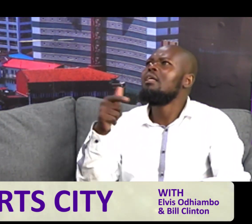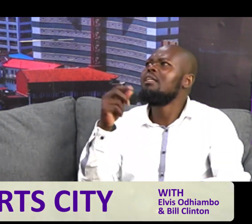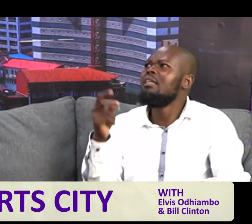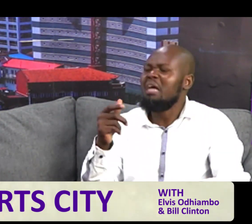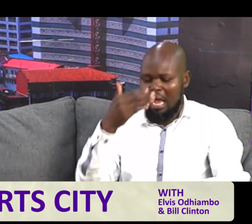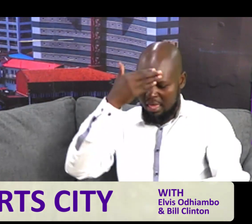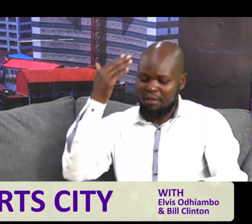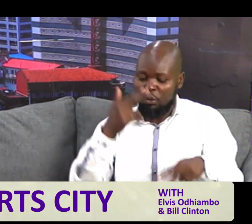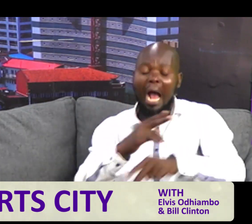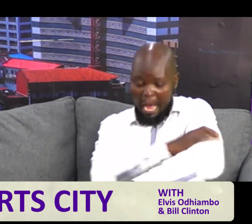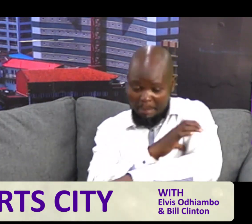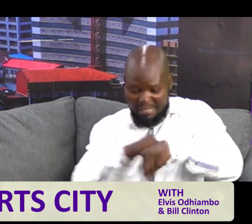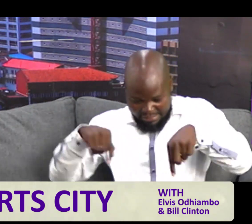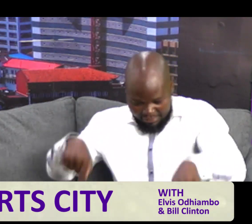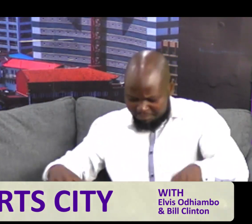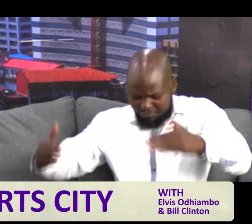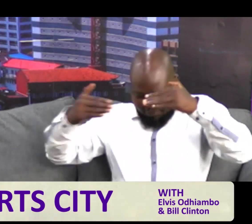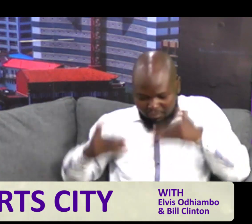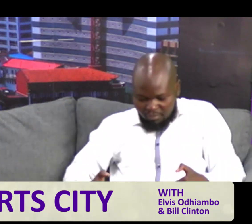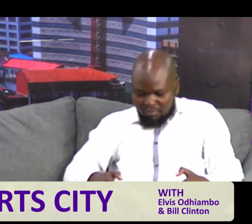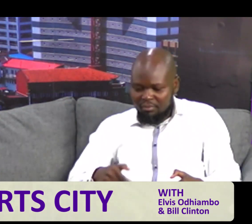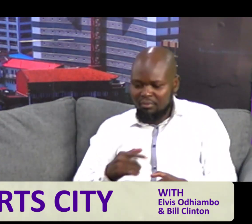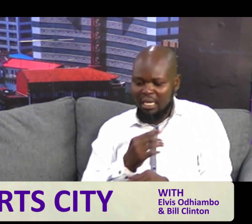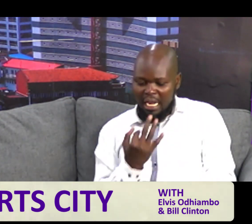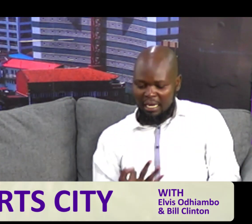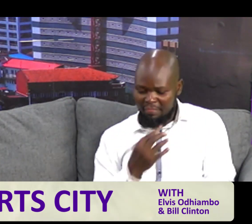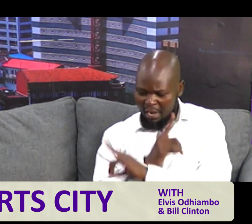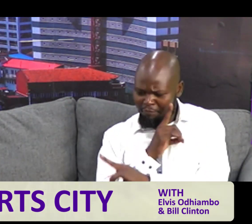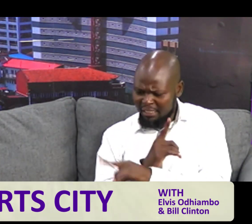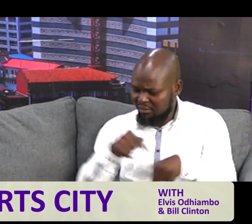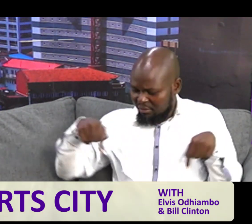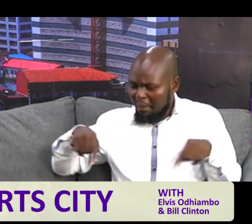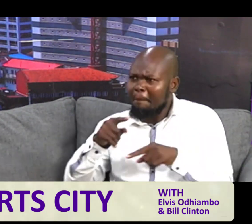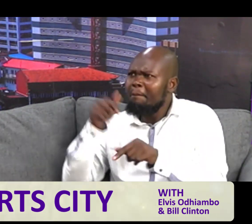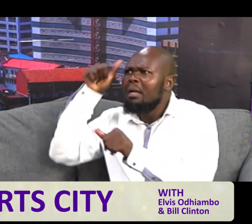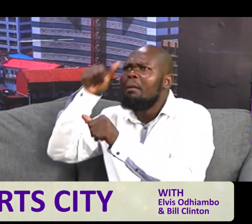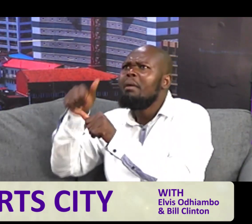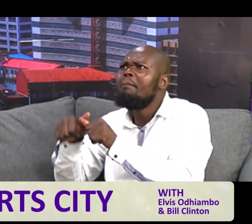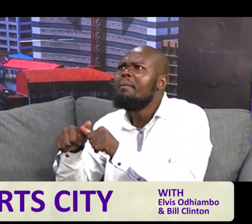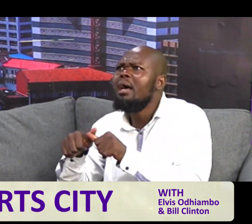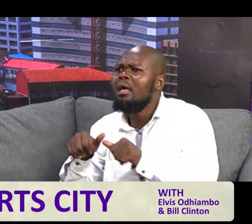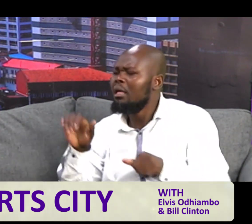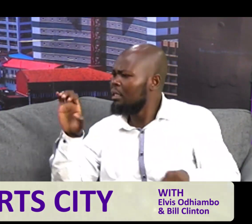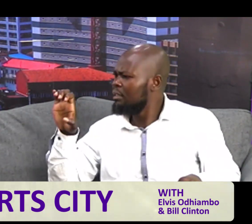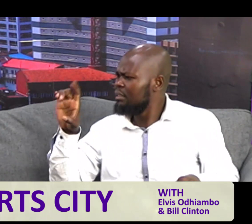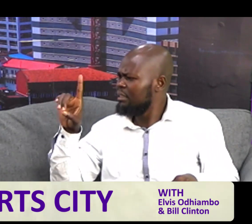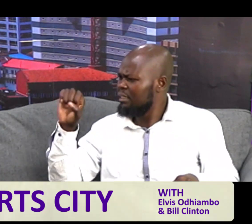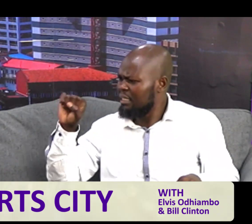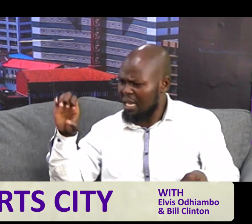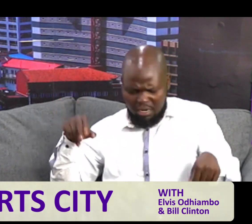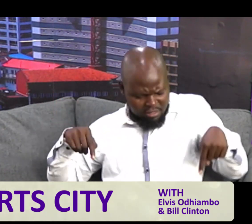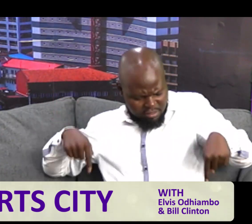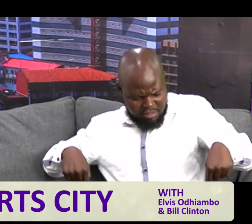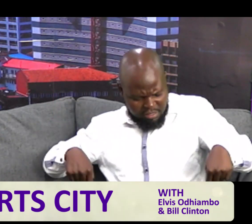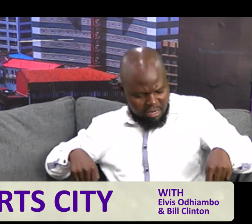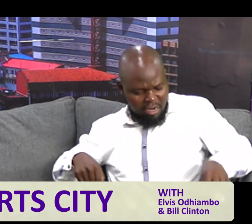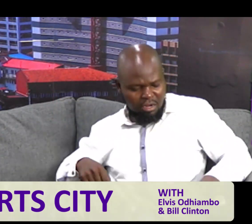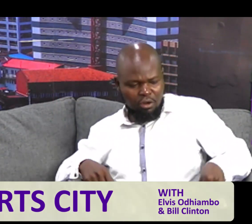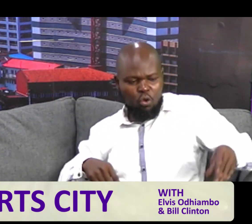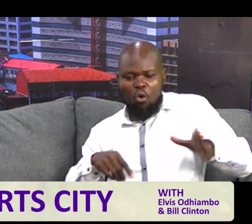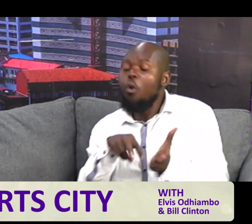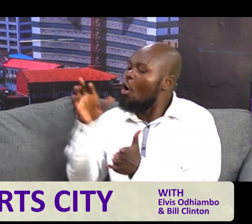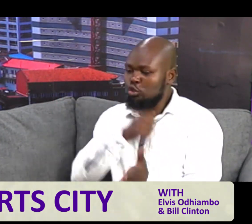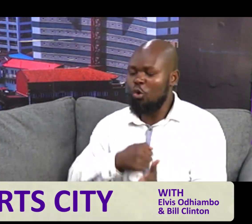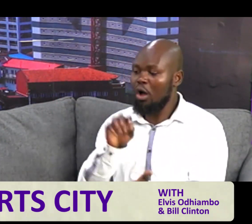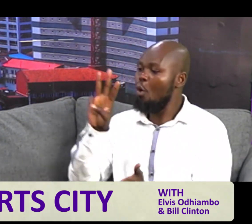positioned Rodrick at the center, Right. and also the captain. Then the three, can I remember the name?